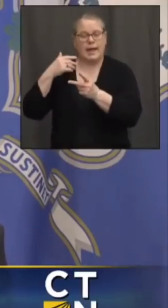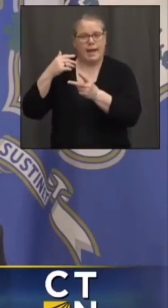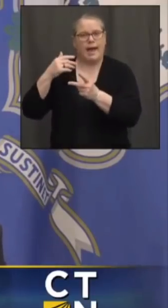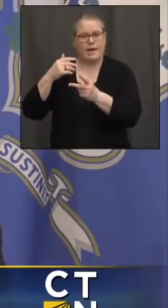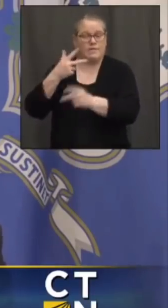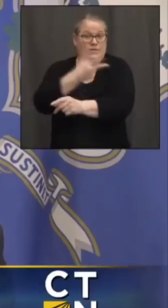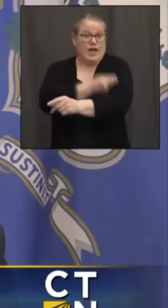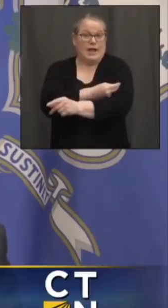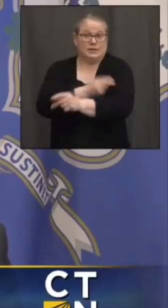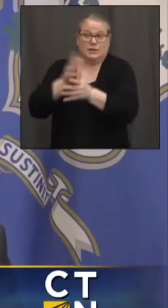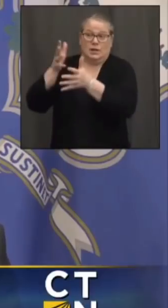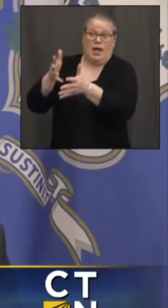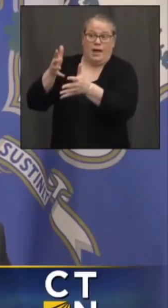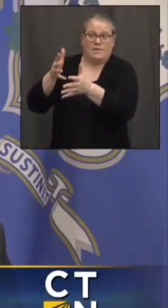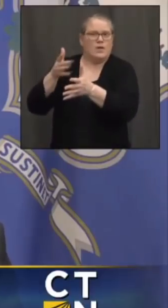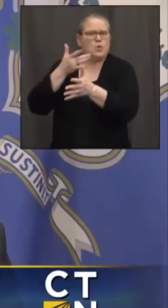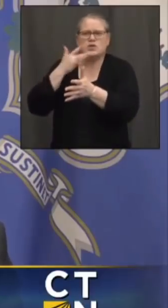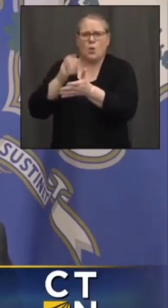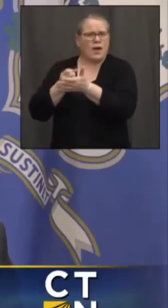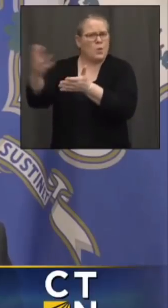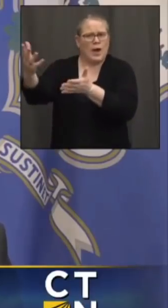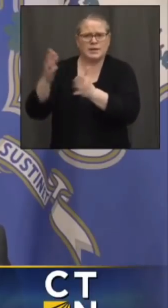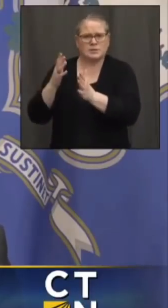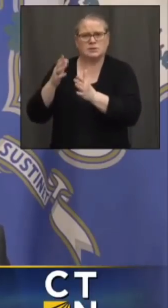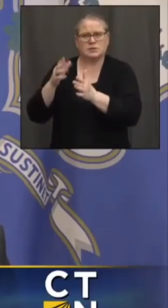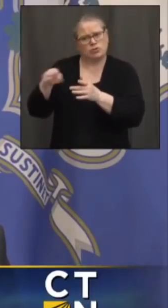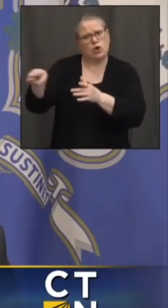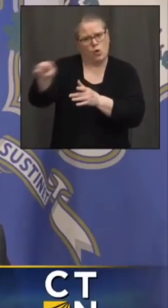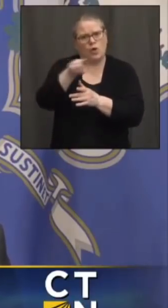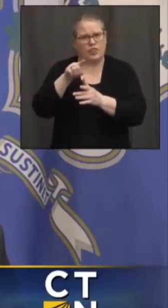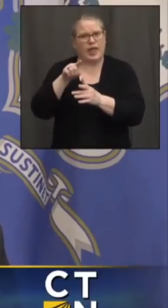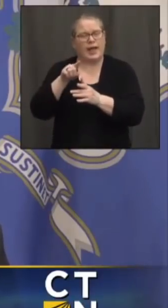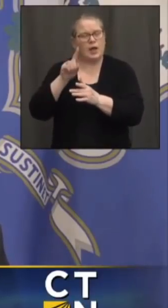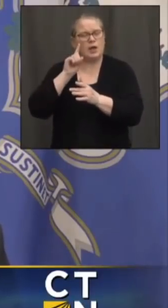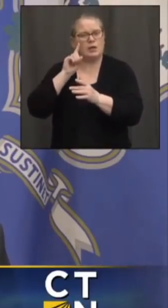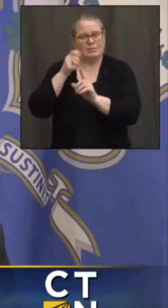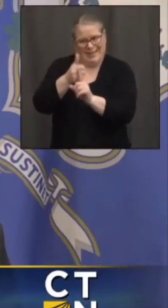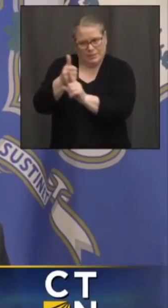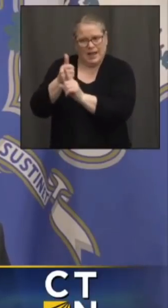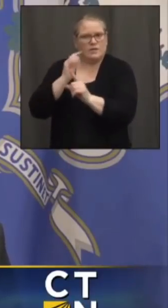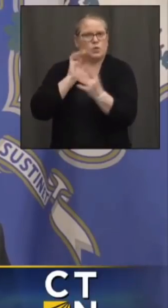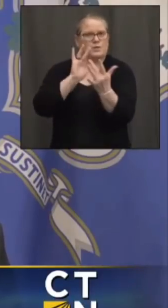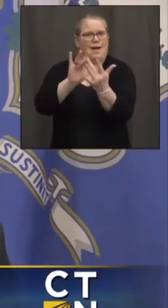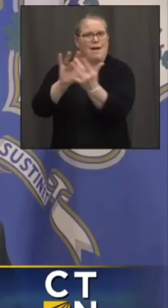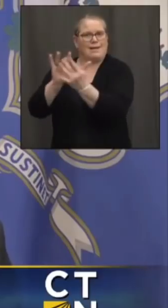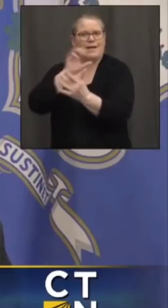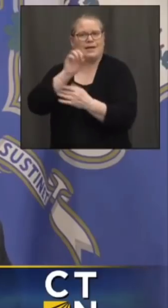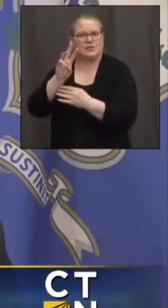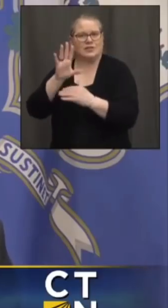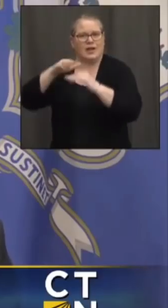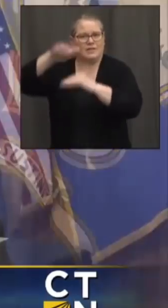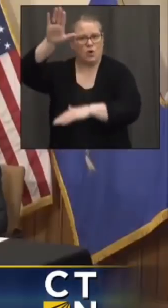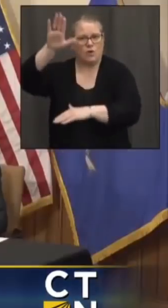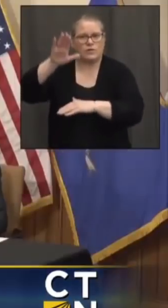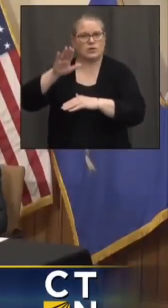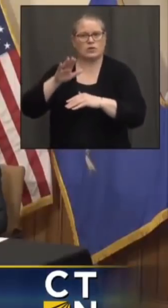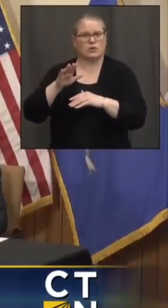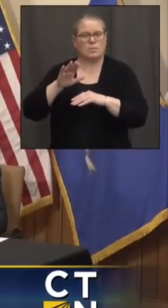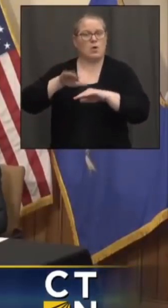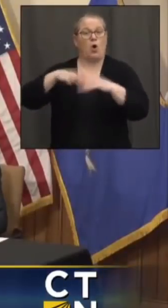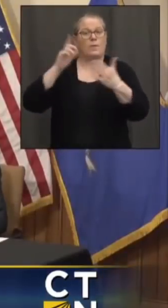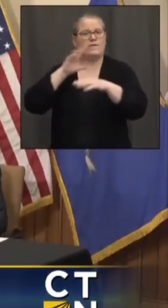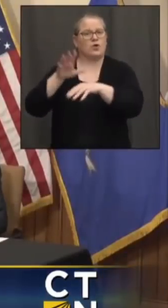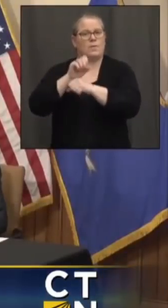We don't want them to go to waste, so they were making them available on an ad hoc basis to 65 and over. Yeah,